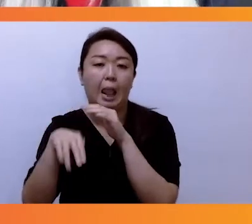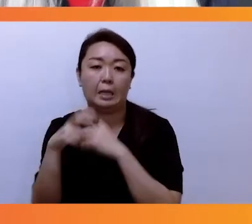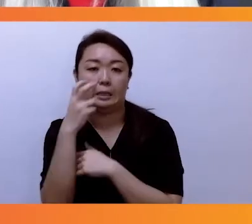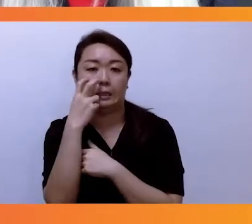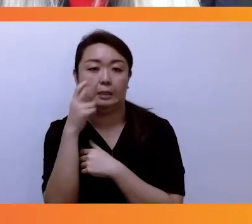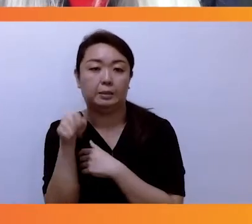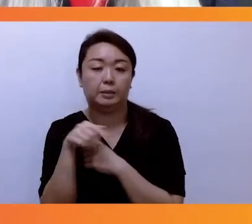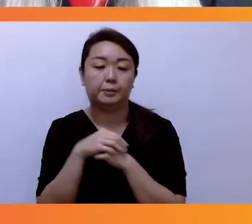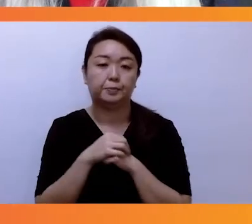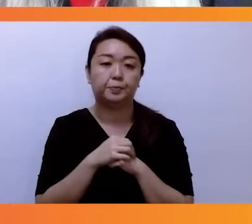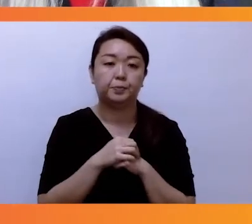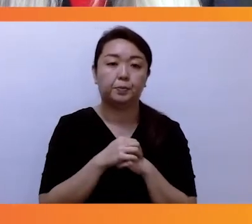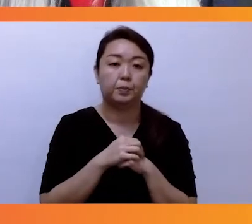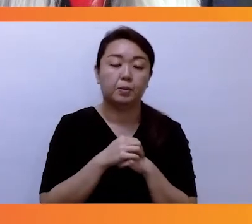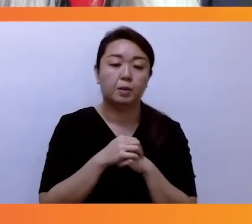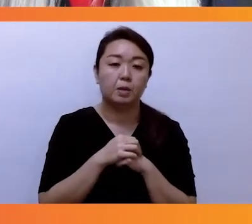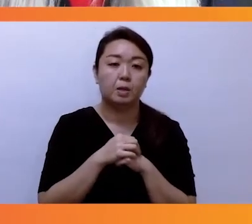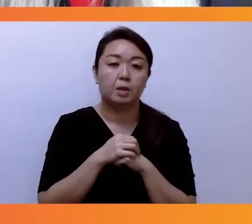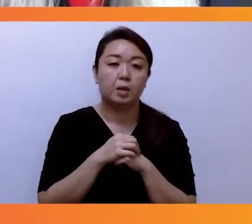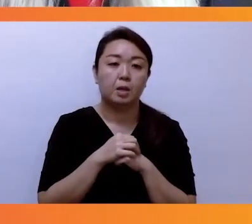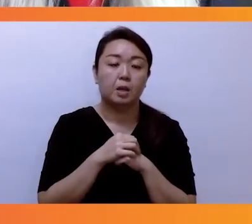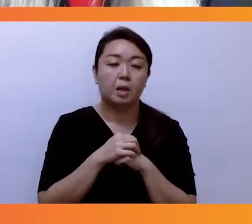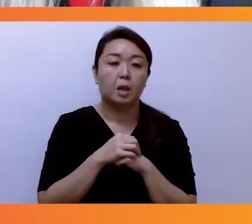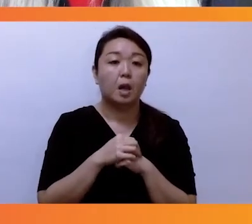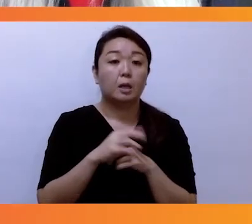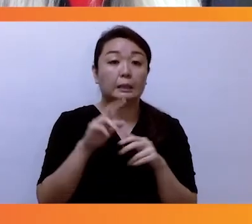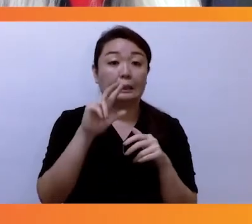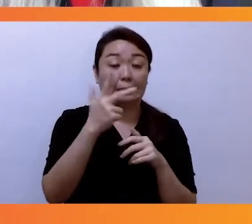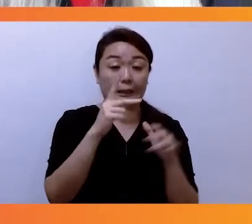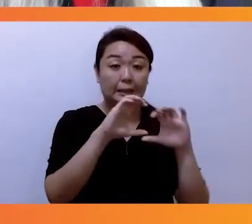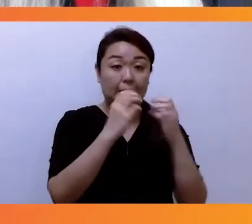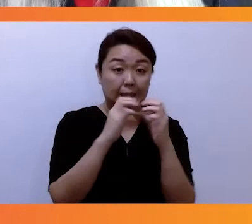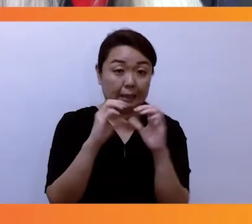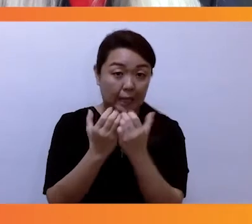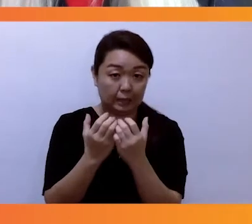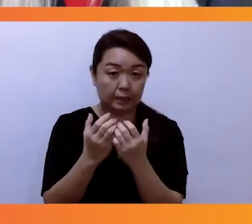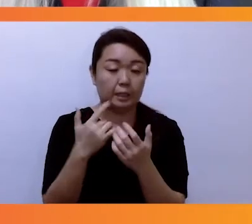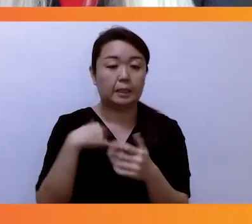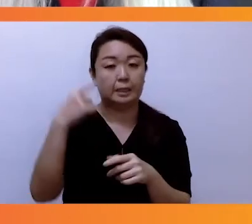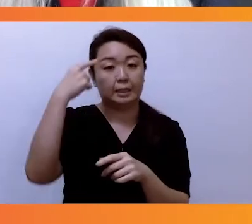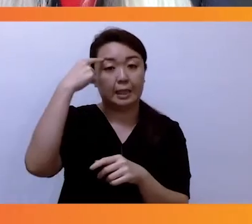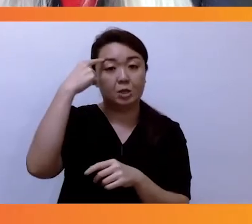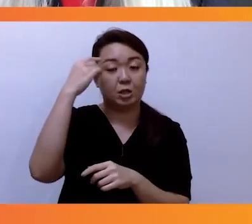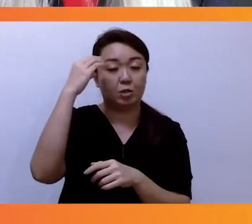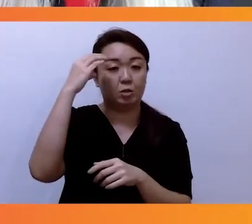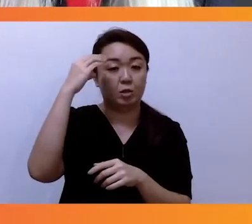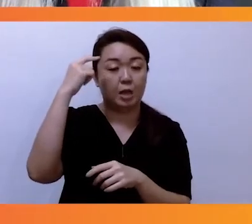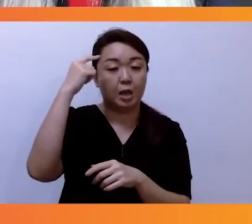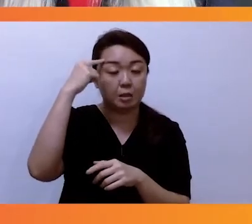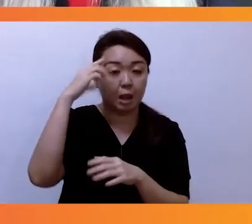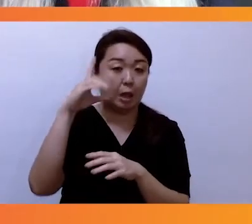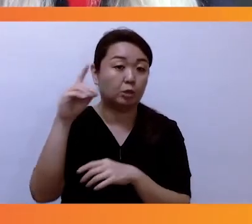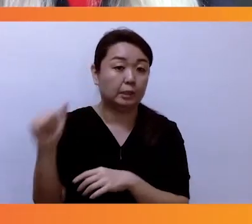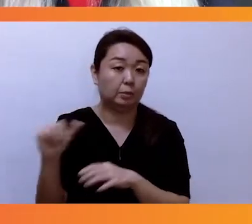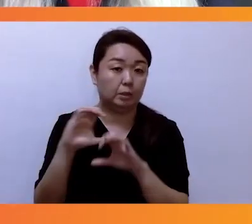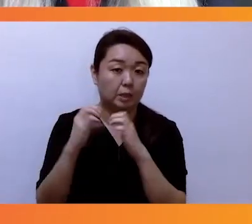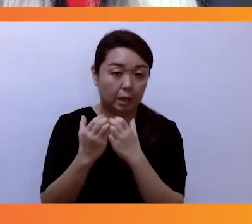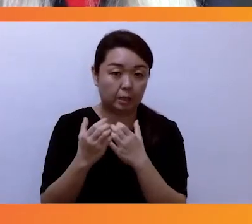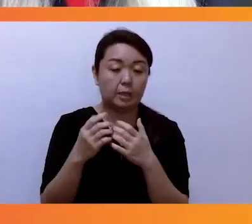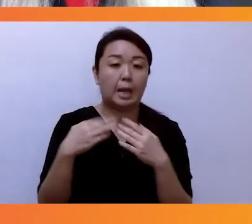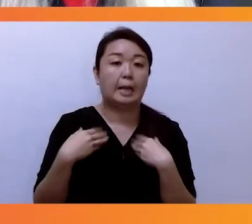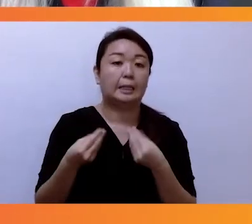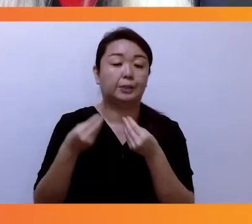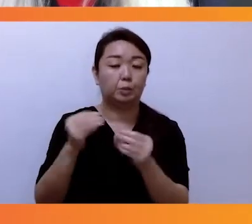to 13 being our least visually impaired. The third class is our intellectual